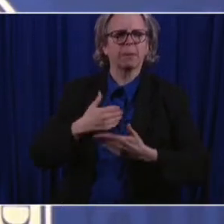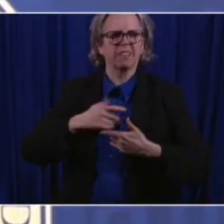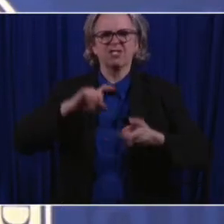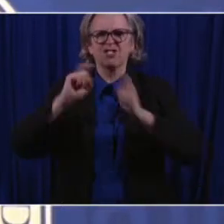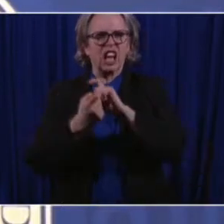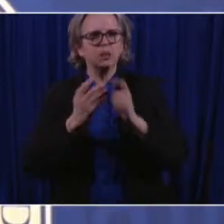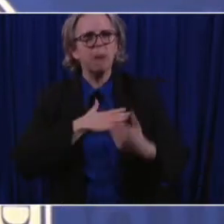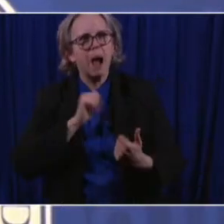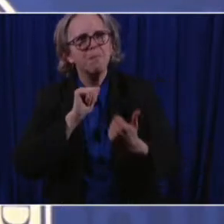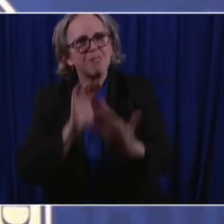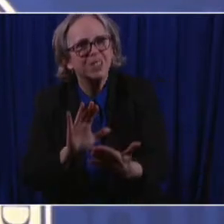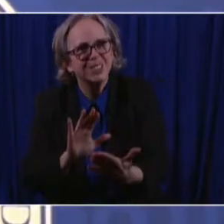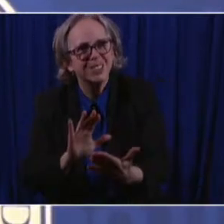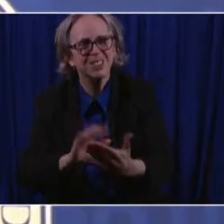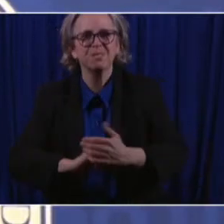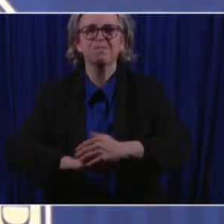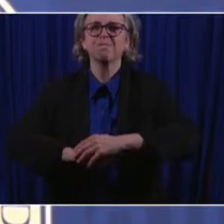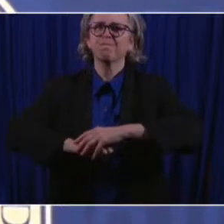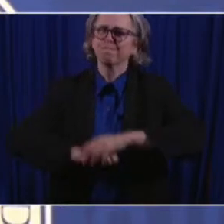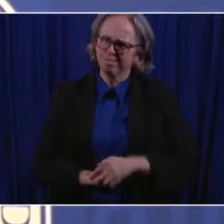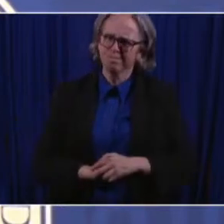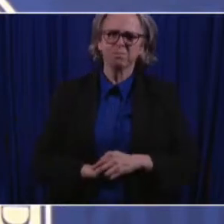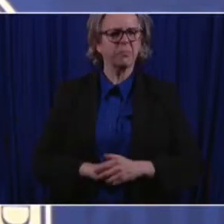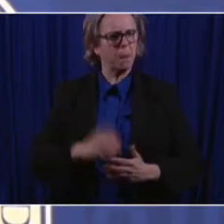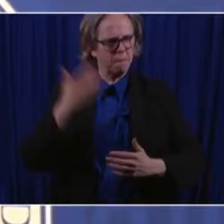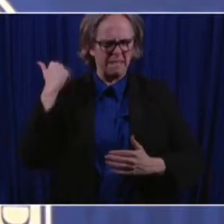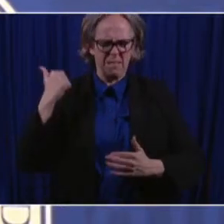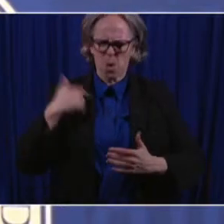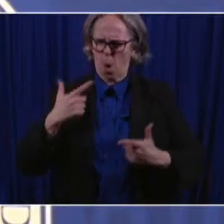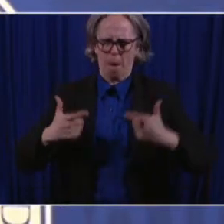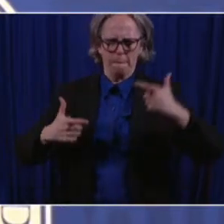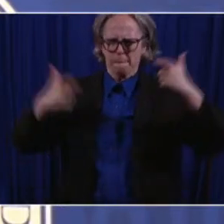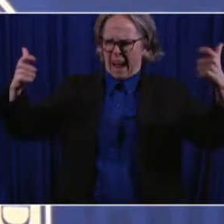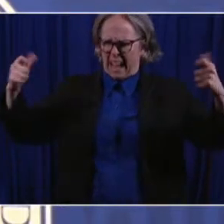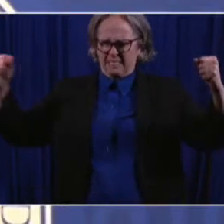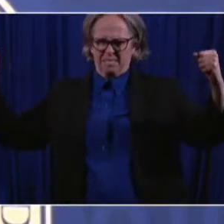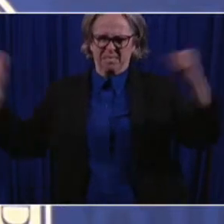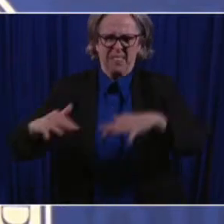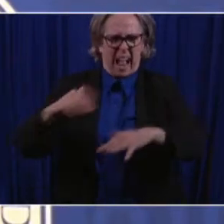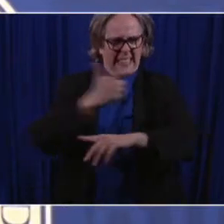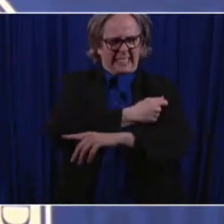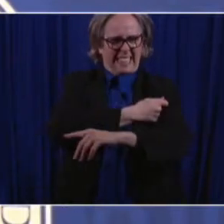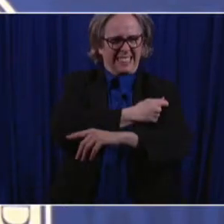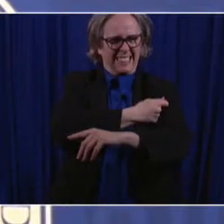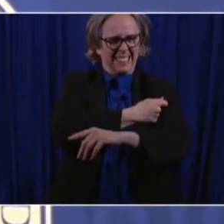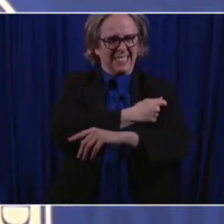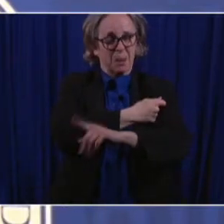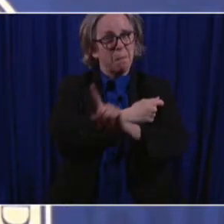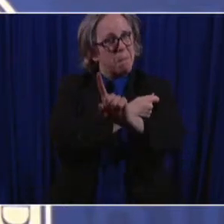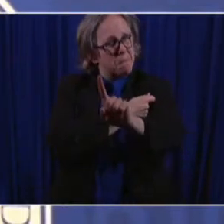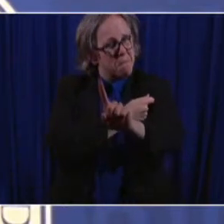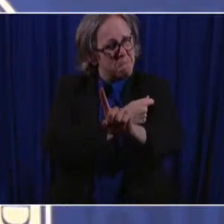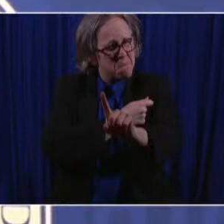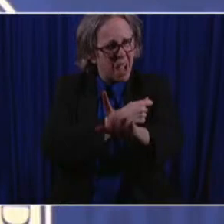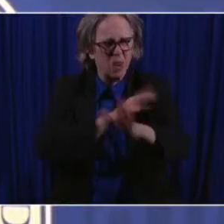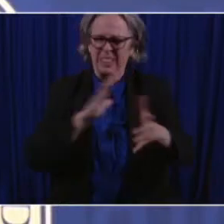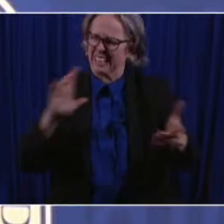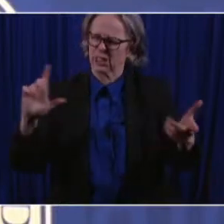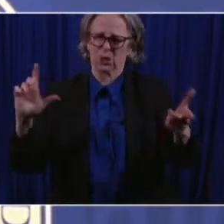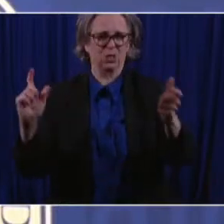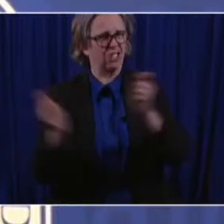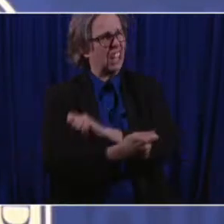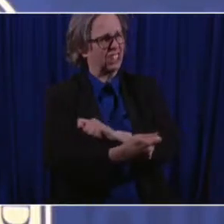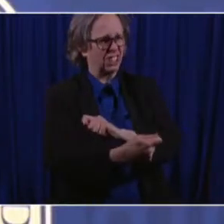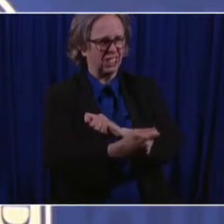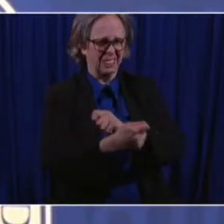mass vaccinations, Governor, at the rec center and throughout the community. But as you know, we've had to pivot, and now I term this